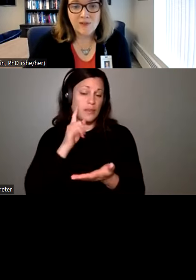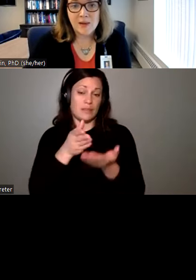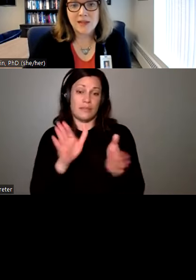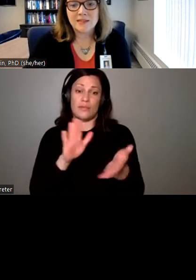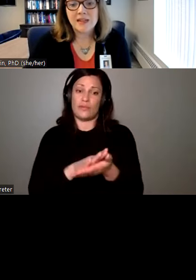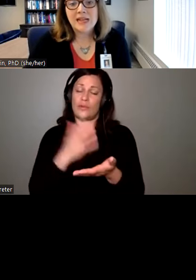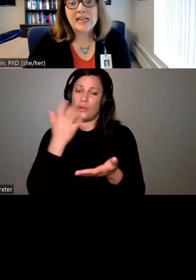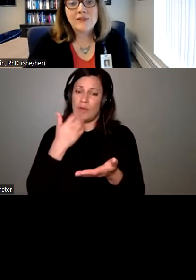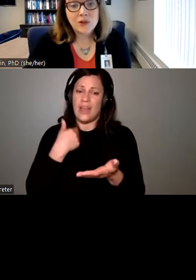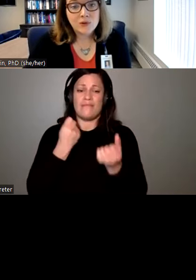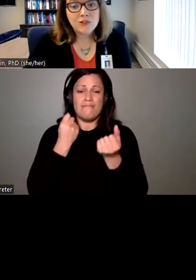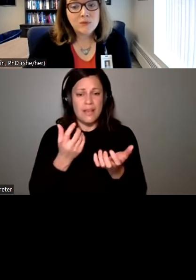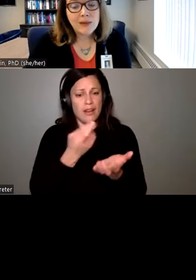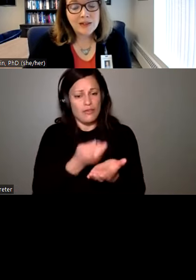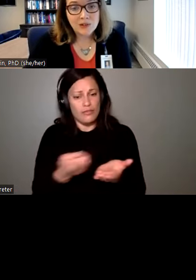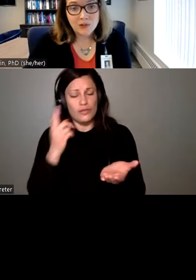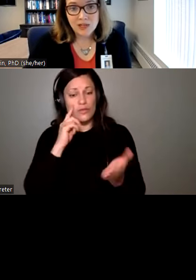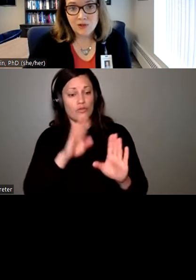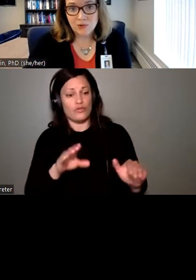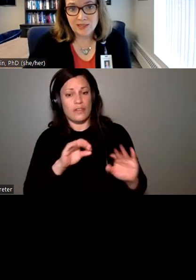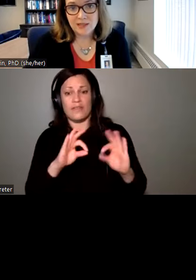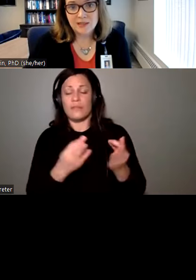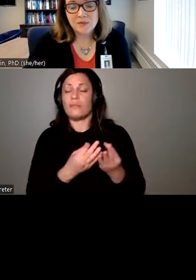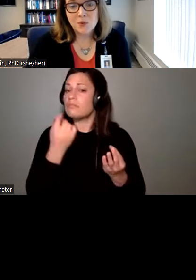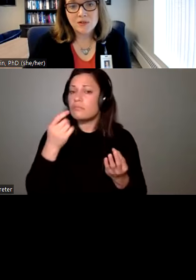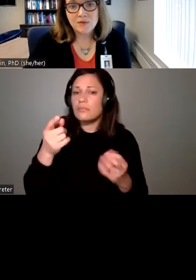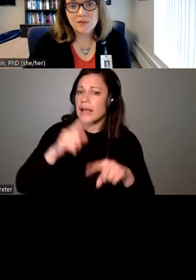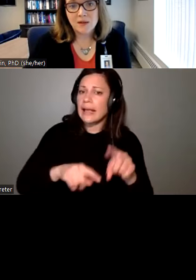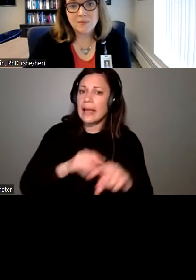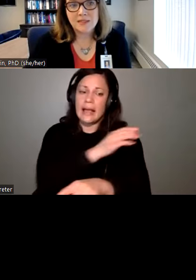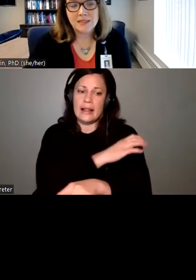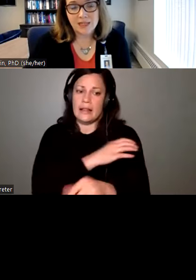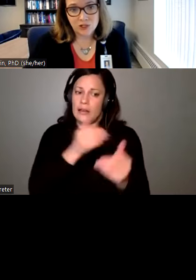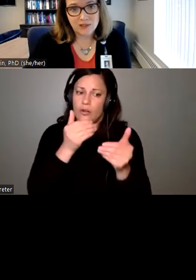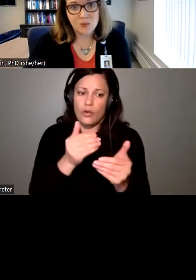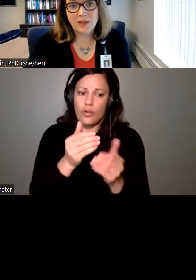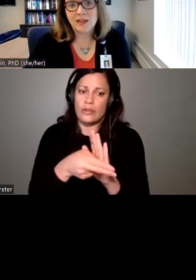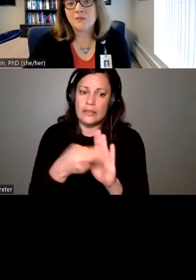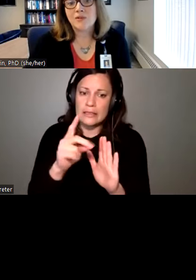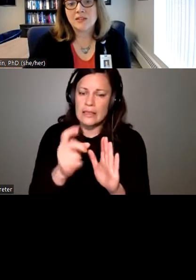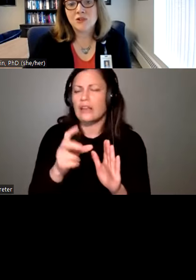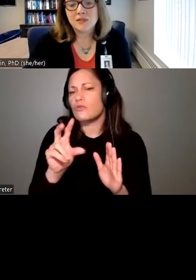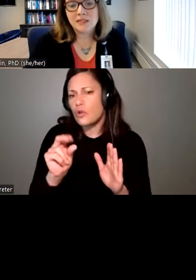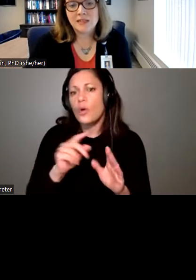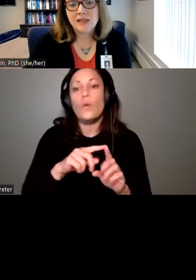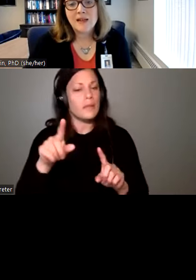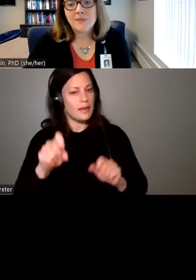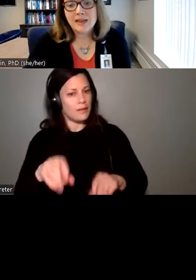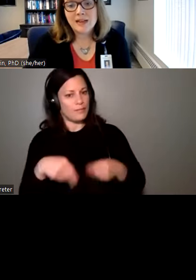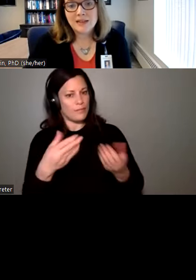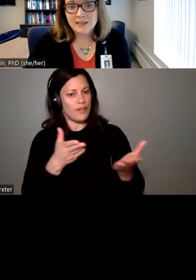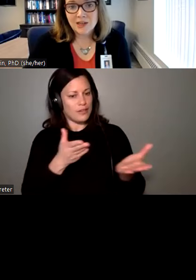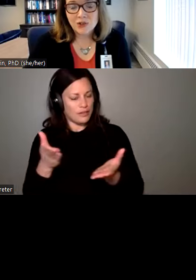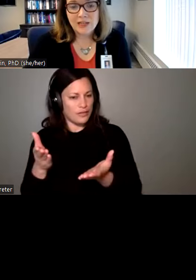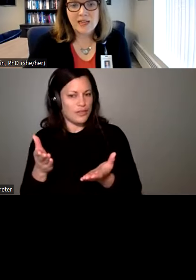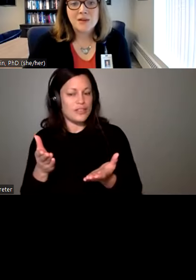children and their families, even though they don't make clinical diagnoses. And that's an important distinction. So while they can provide services, they may